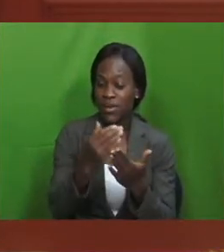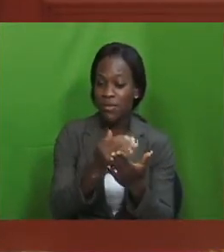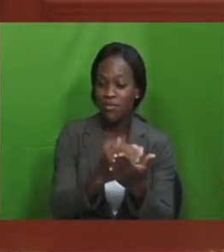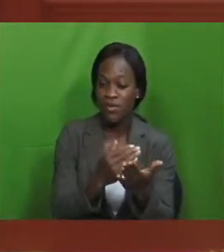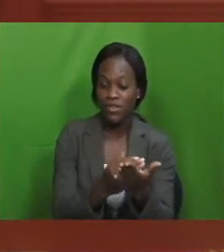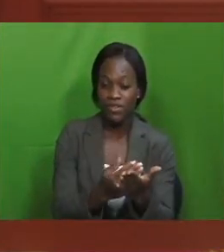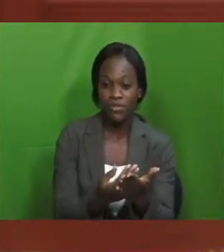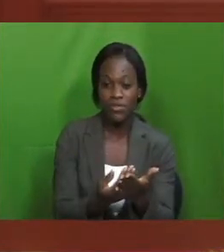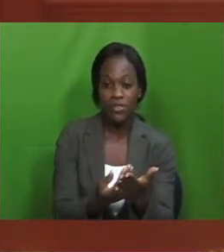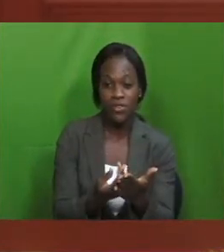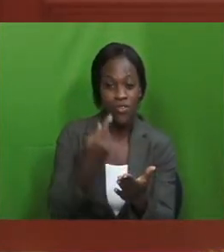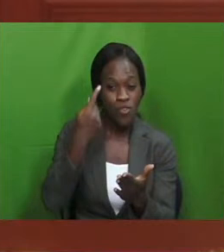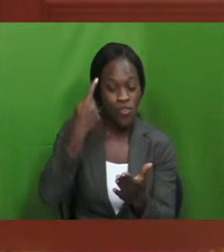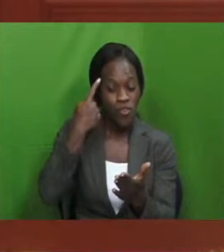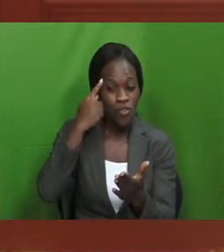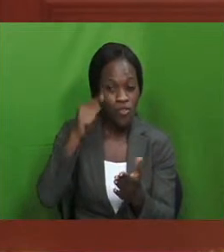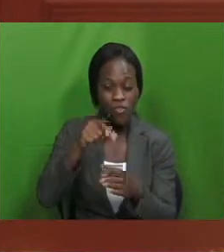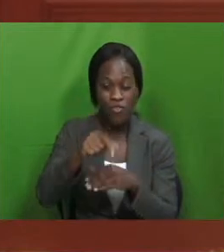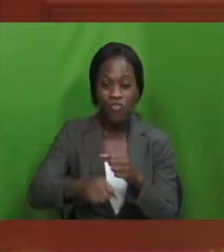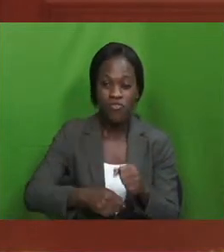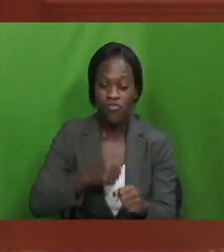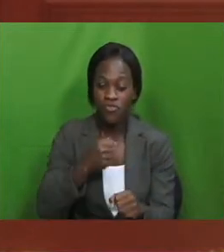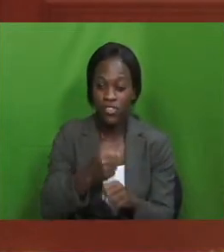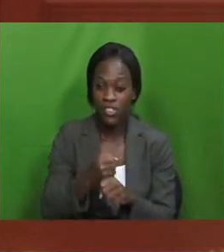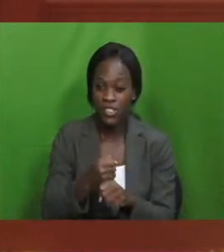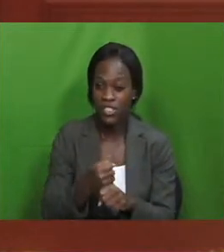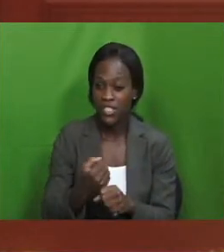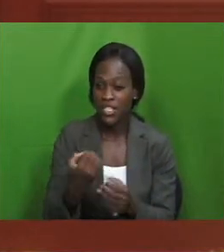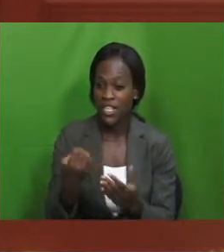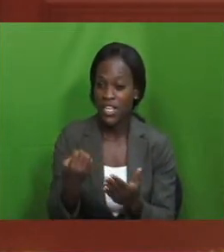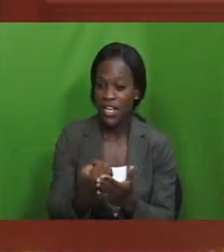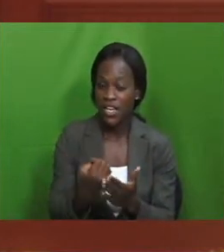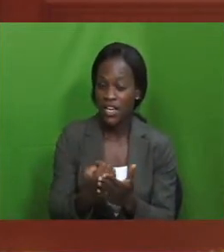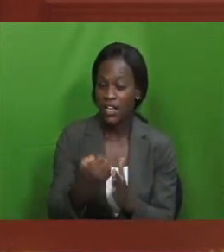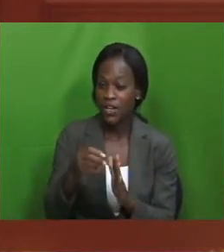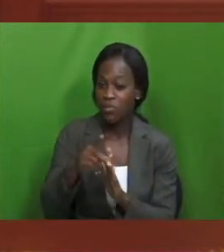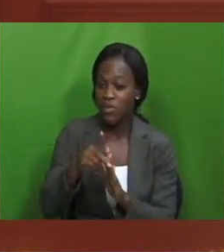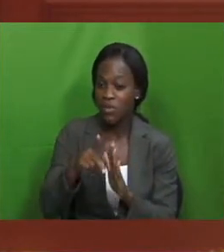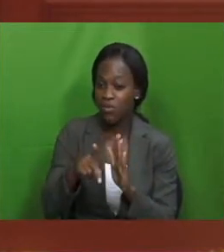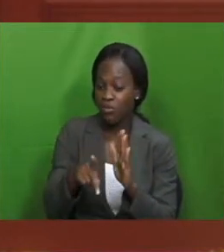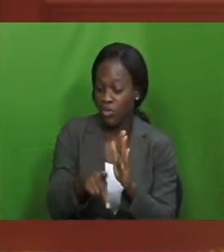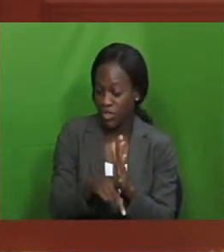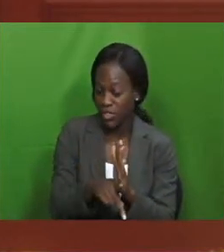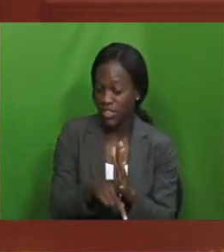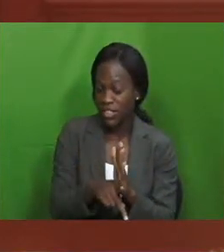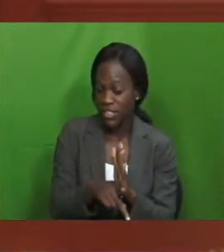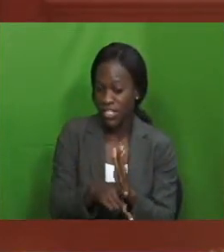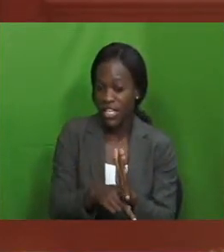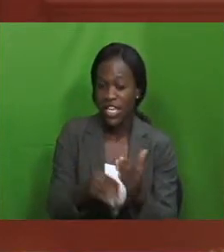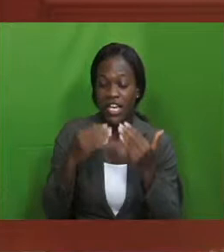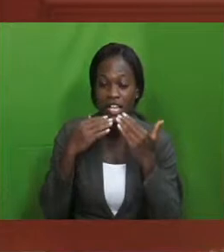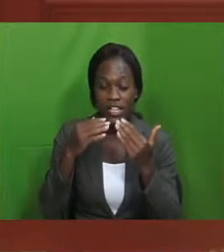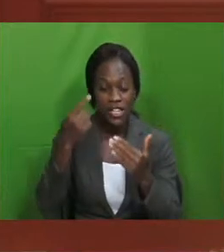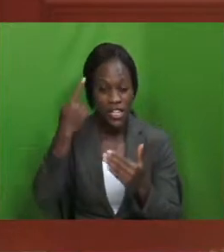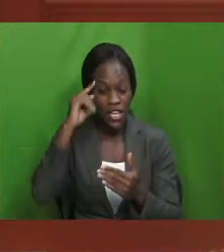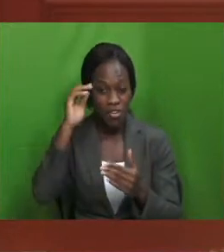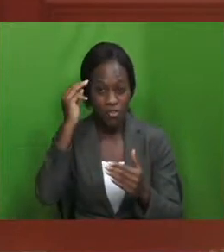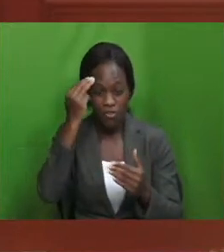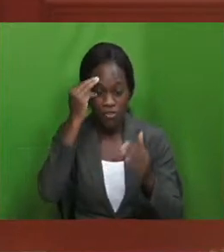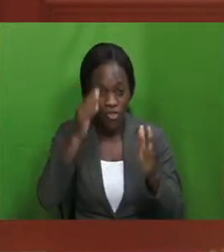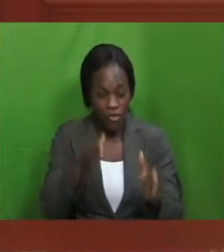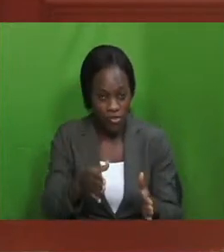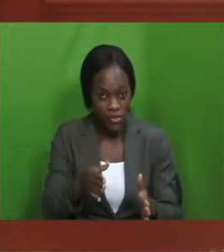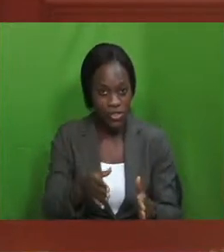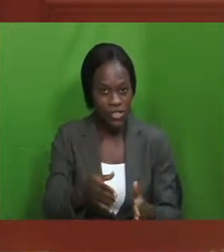and economic policy, and to thank the Honorable Minister of Finance at least for his fidelity to the law,